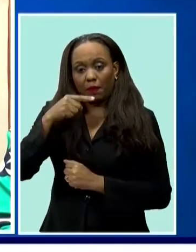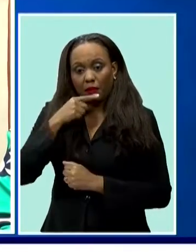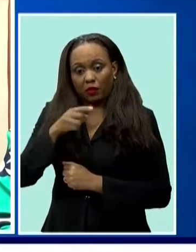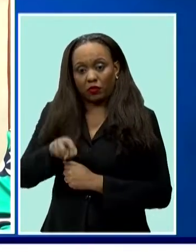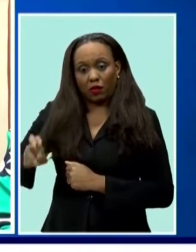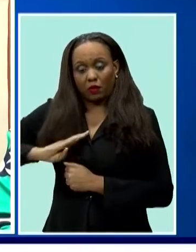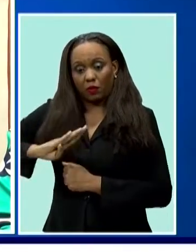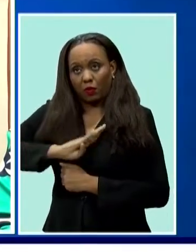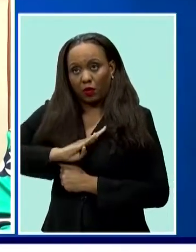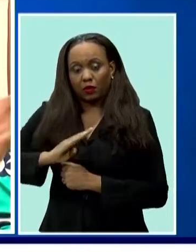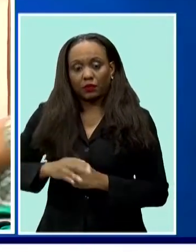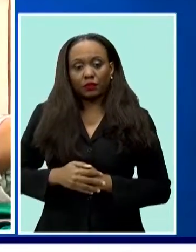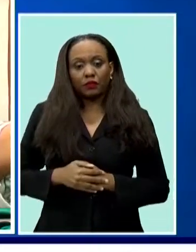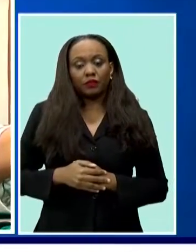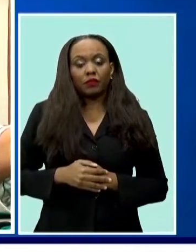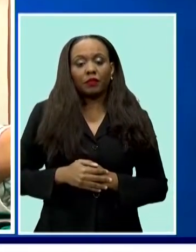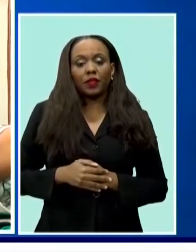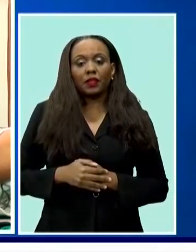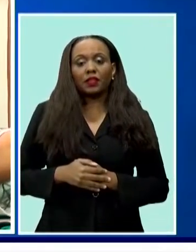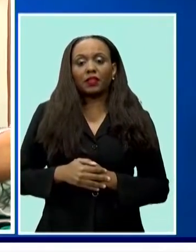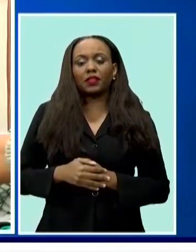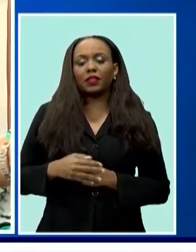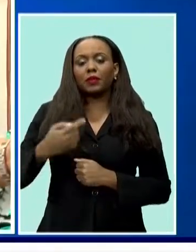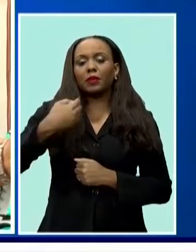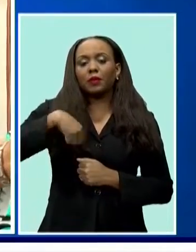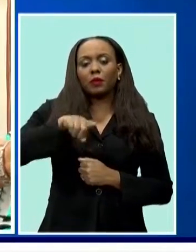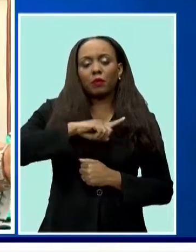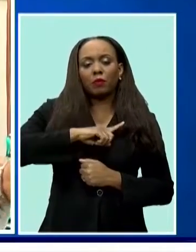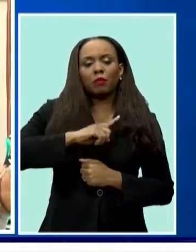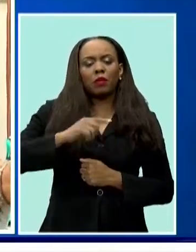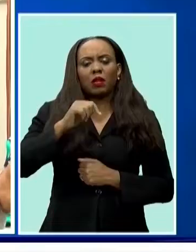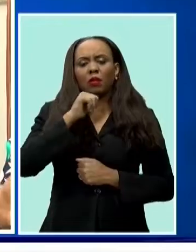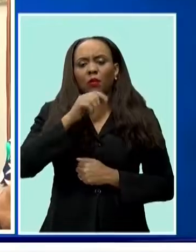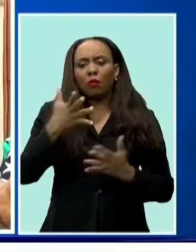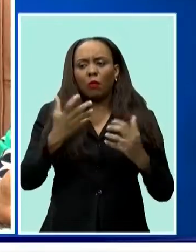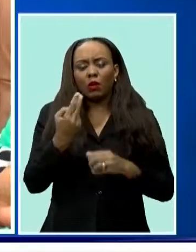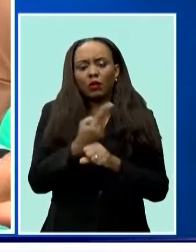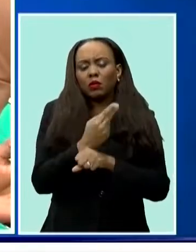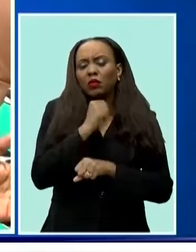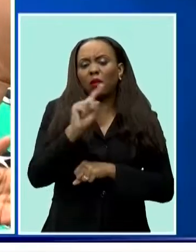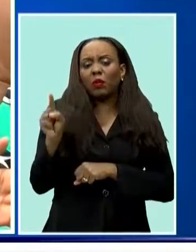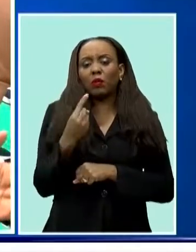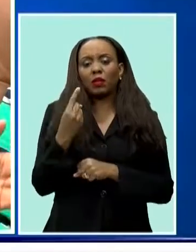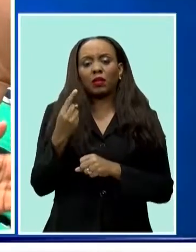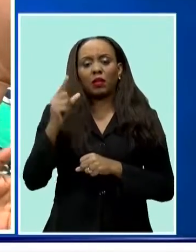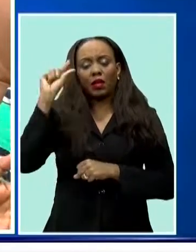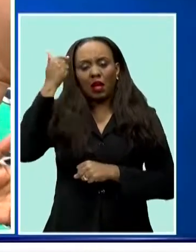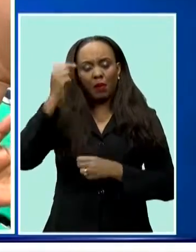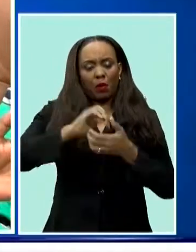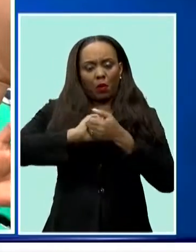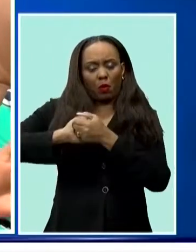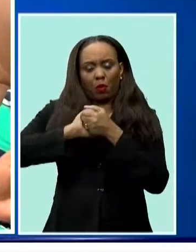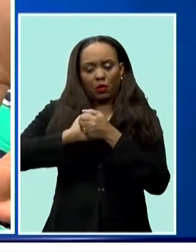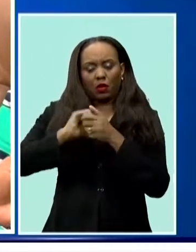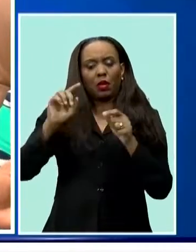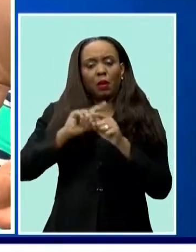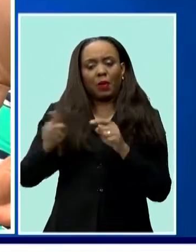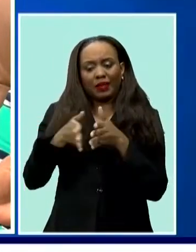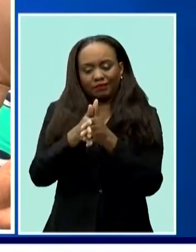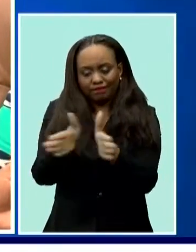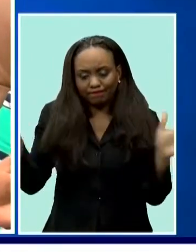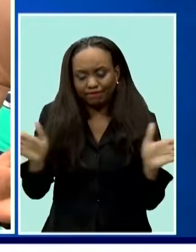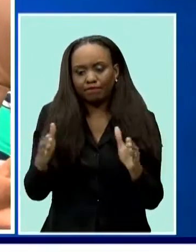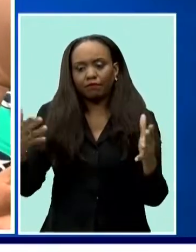an approach that calls not just on what government owns, but also the wider